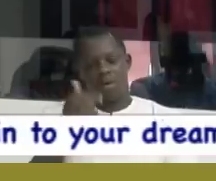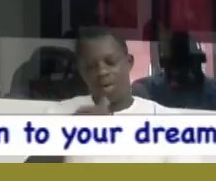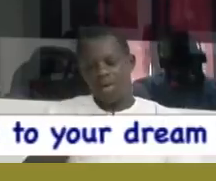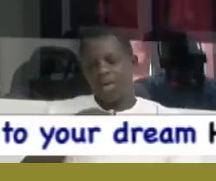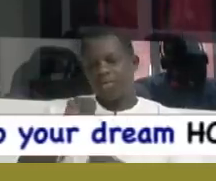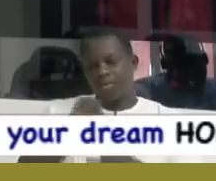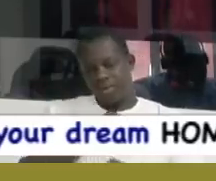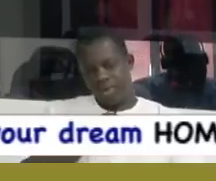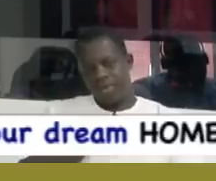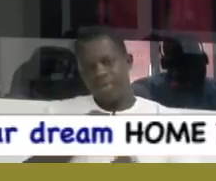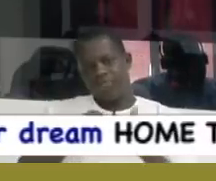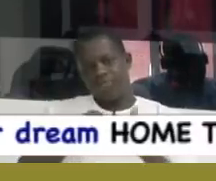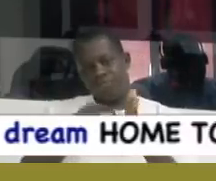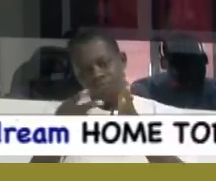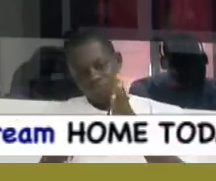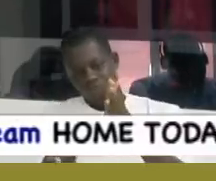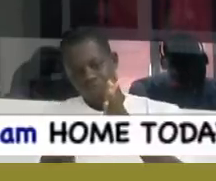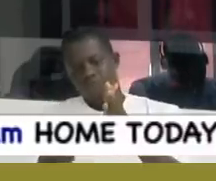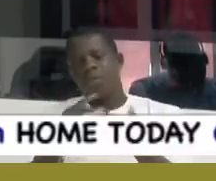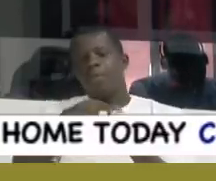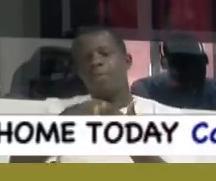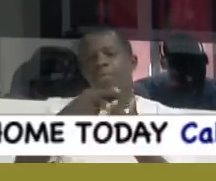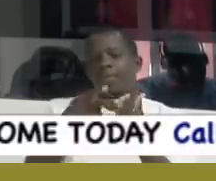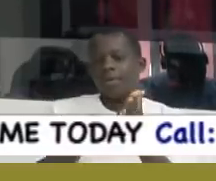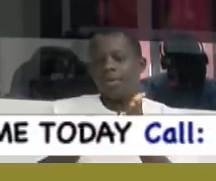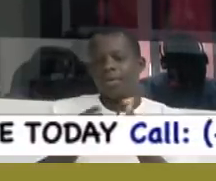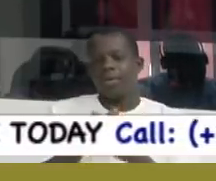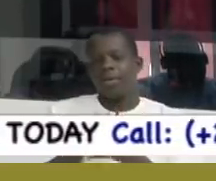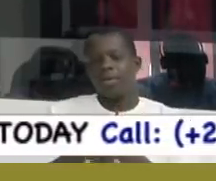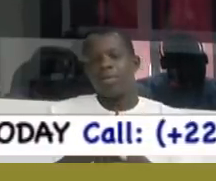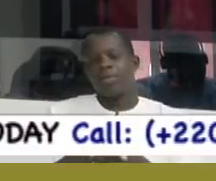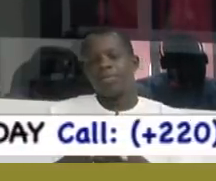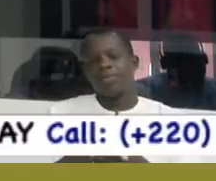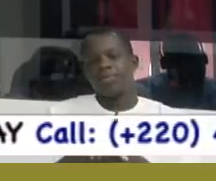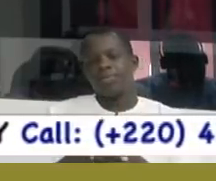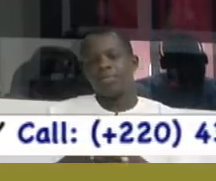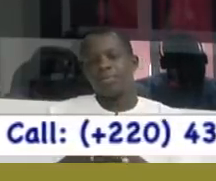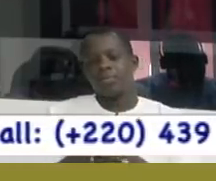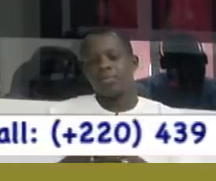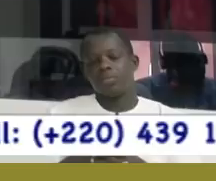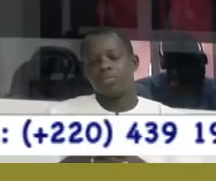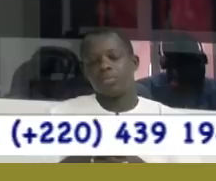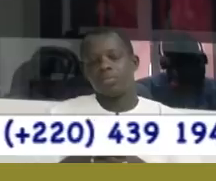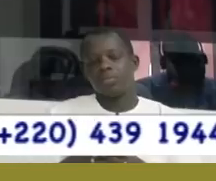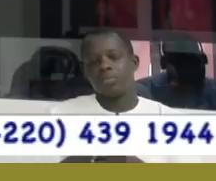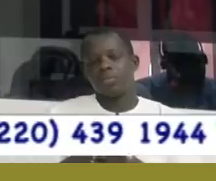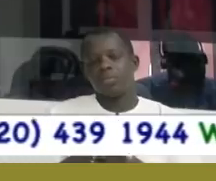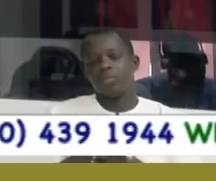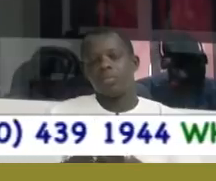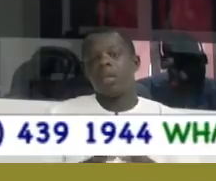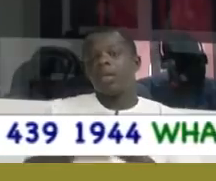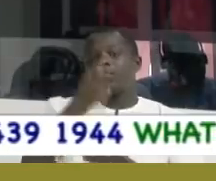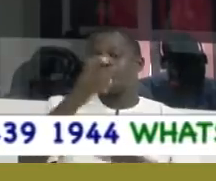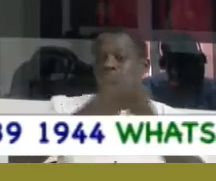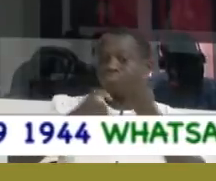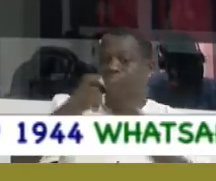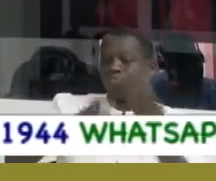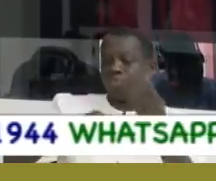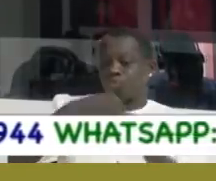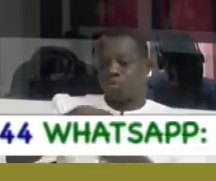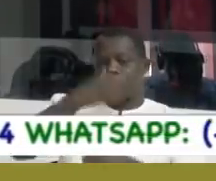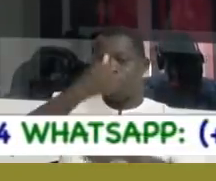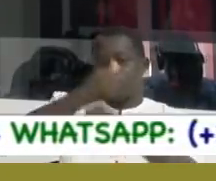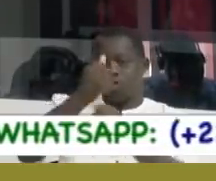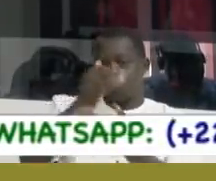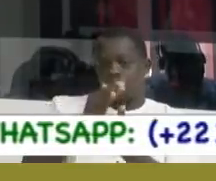fall down," fell he meant to say, "he went to extend to complete me once and